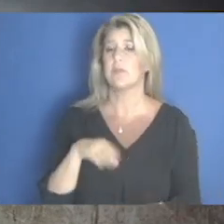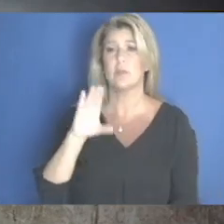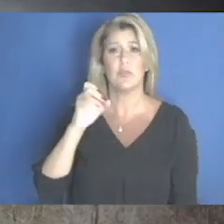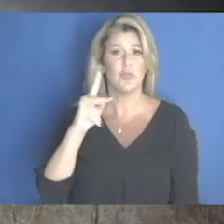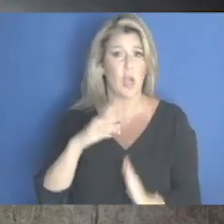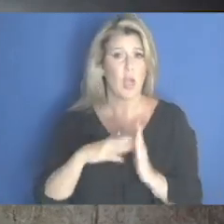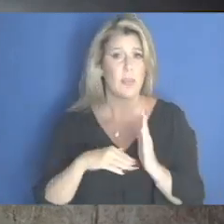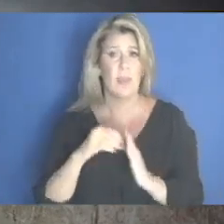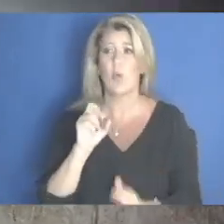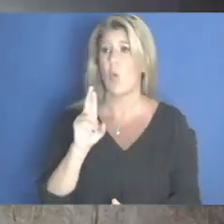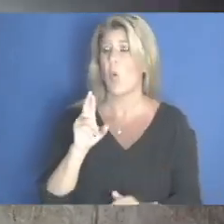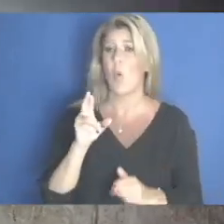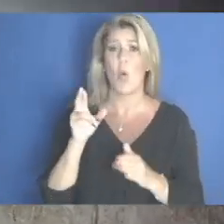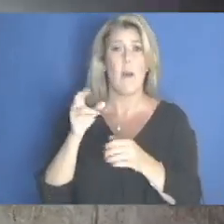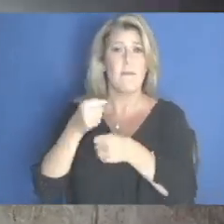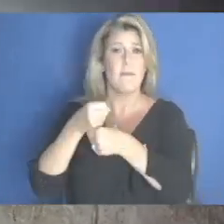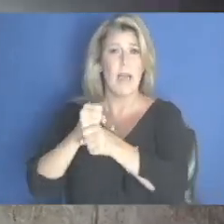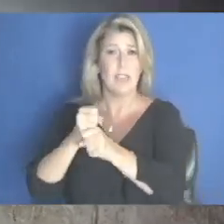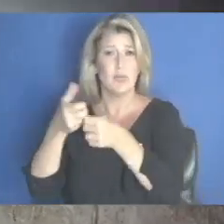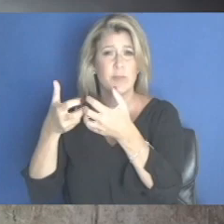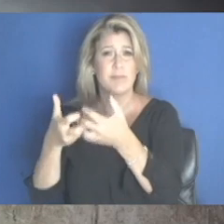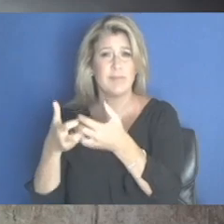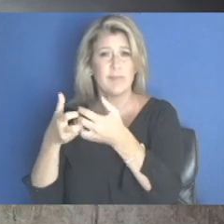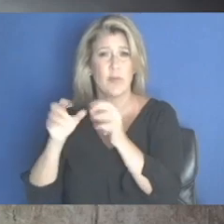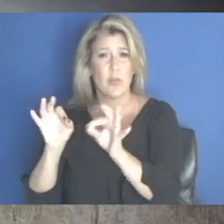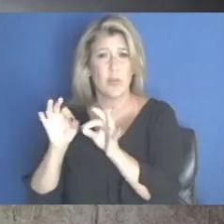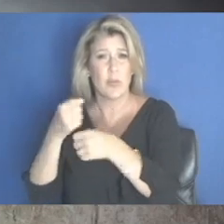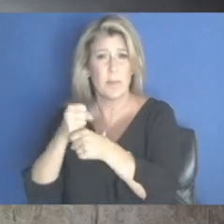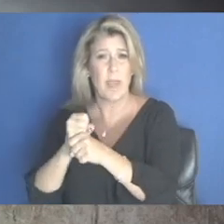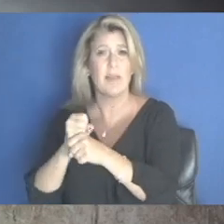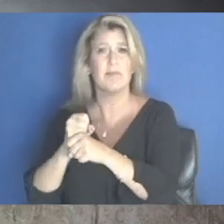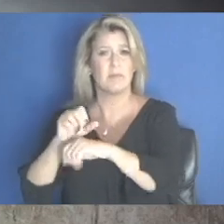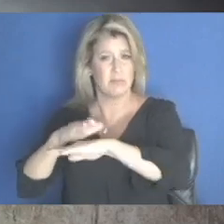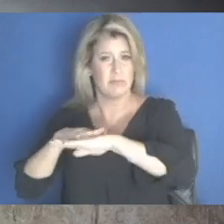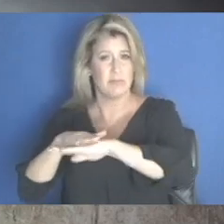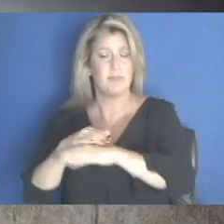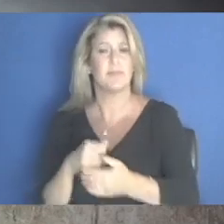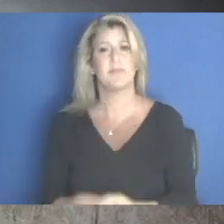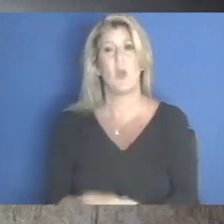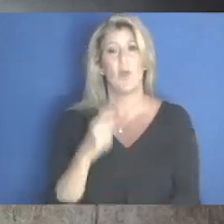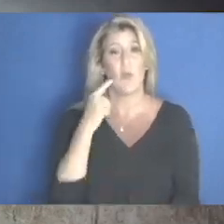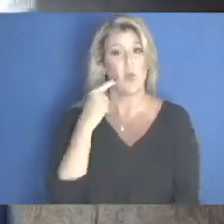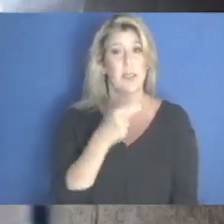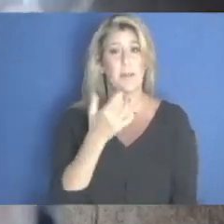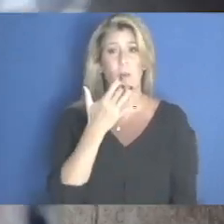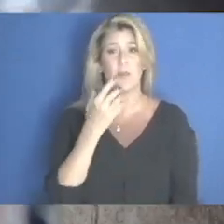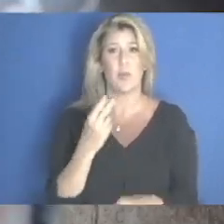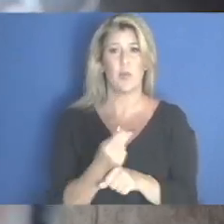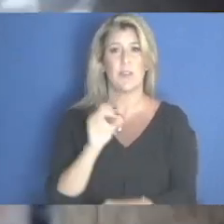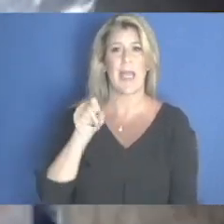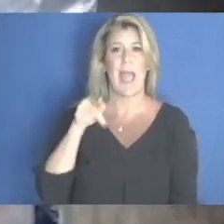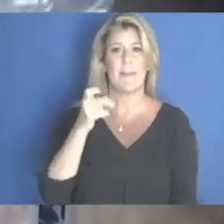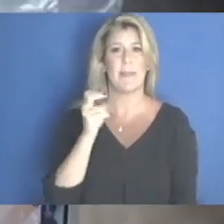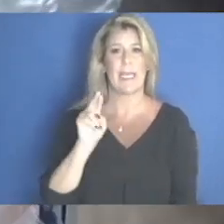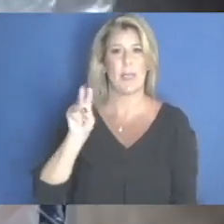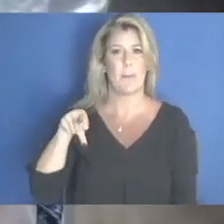over factory finish. For no paint gel stain, I always prefer to use applicator pad.